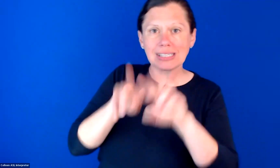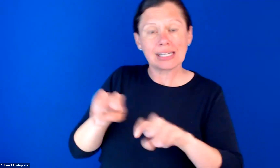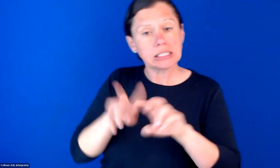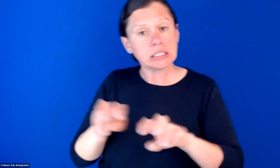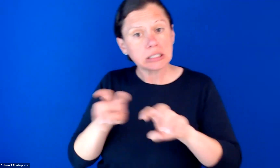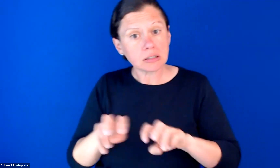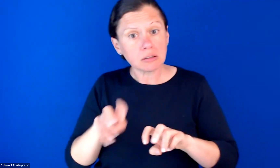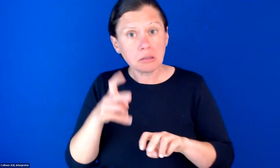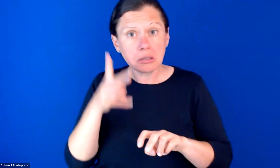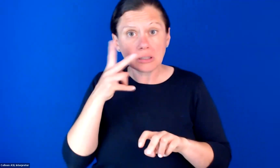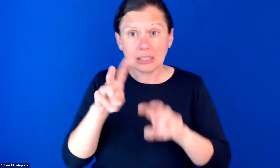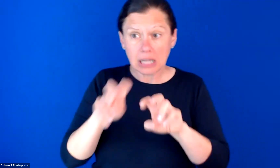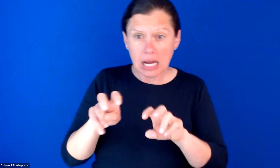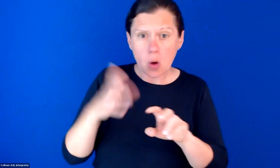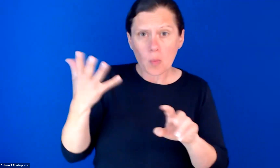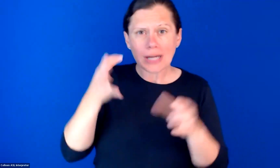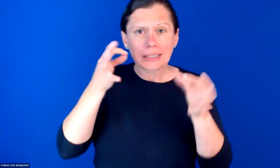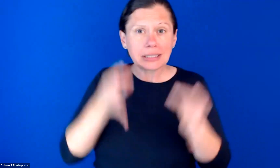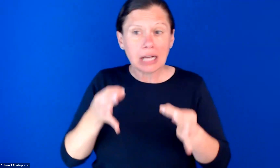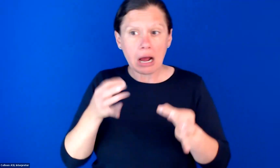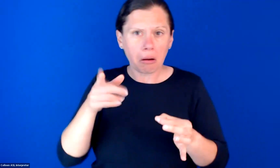people who need care.